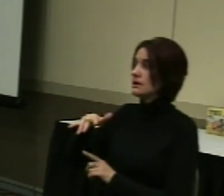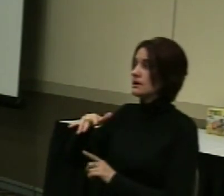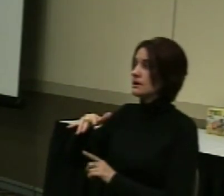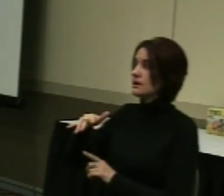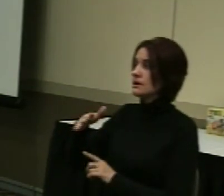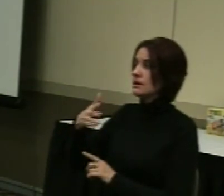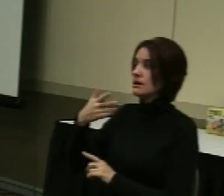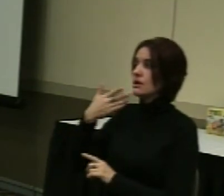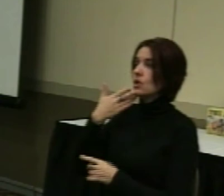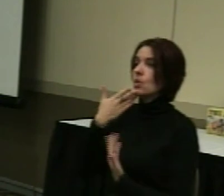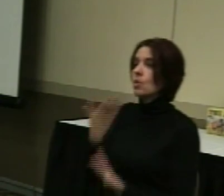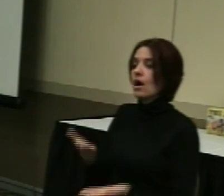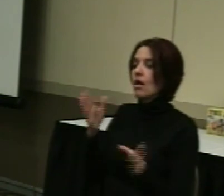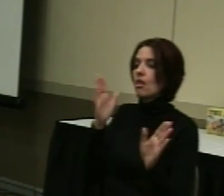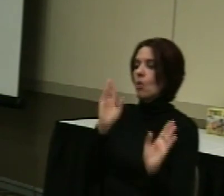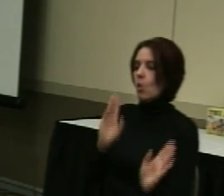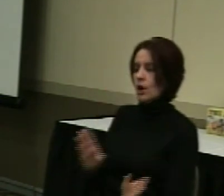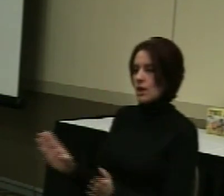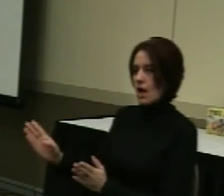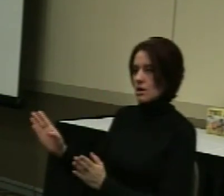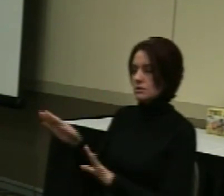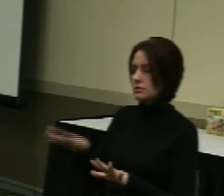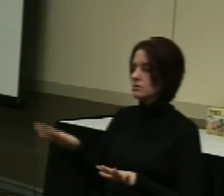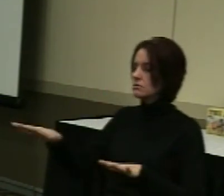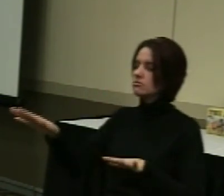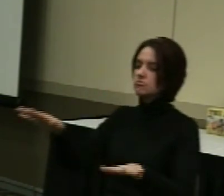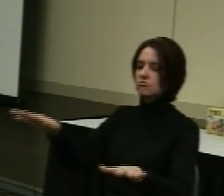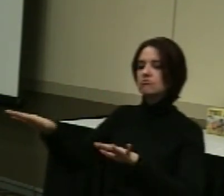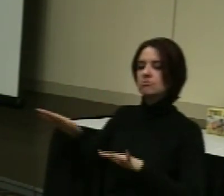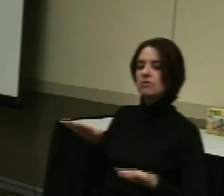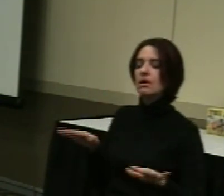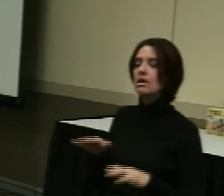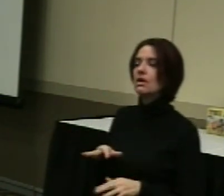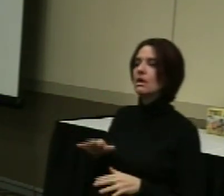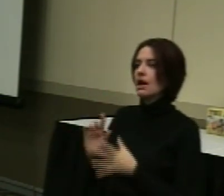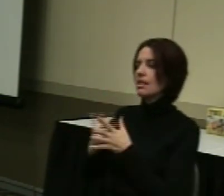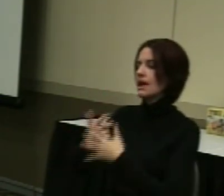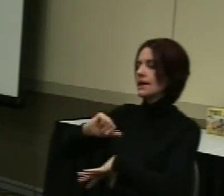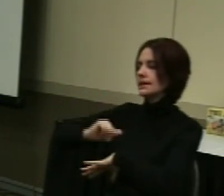organized, it sets the stage for